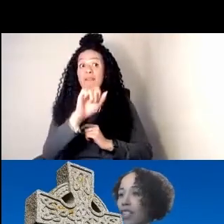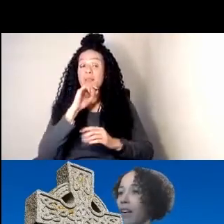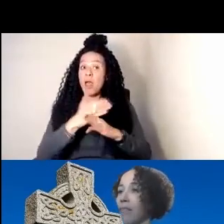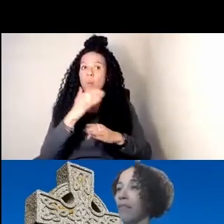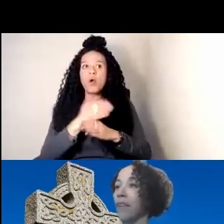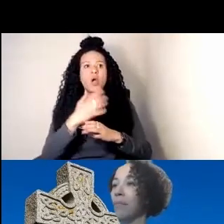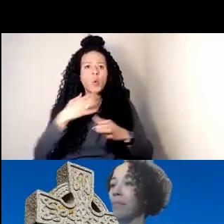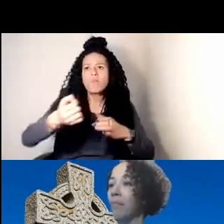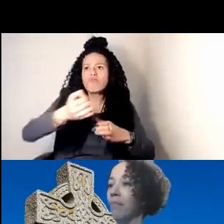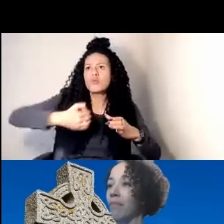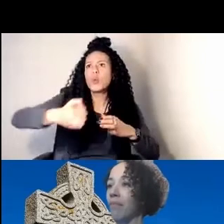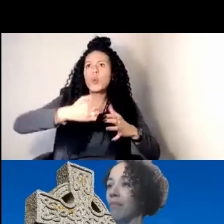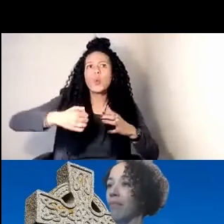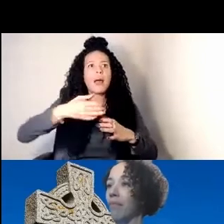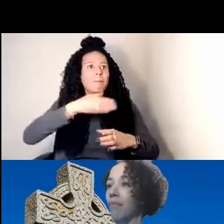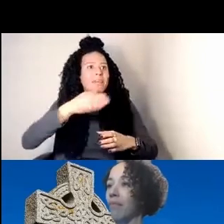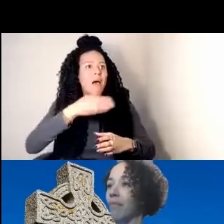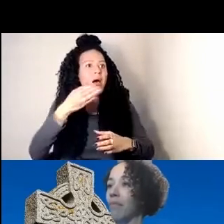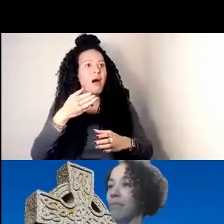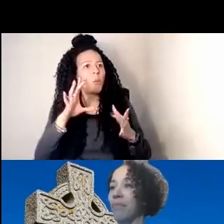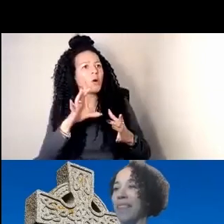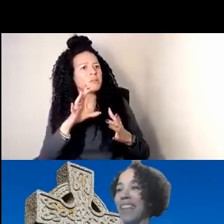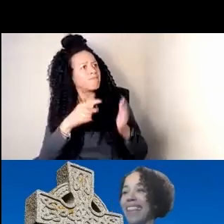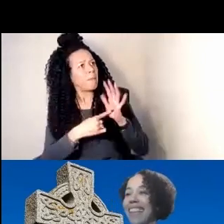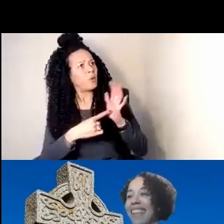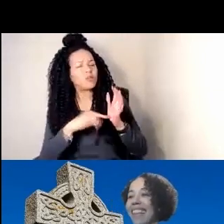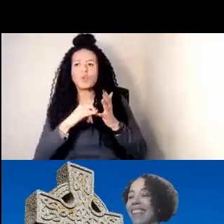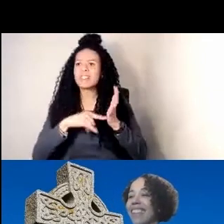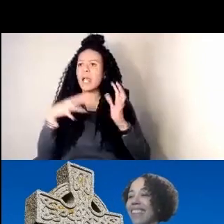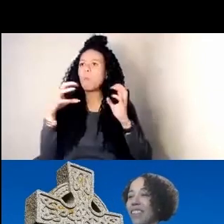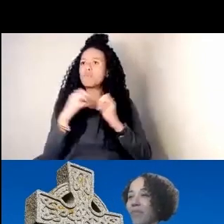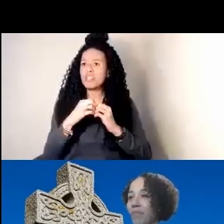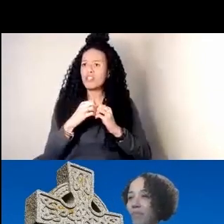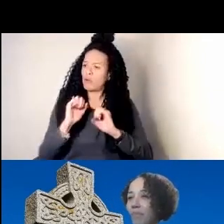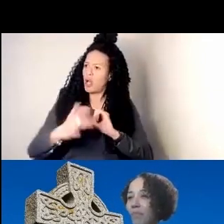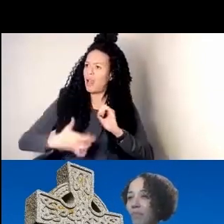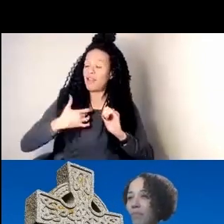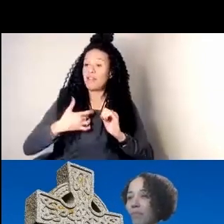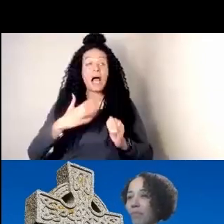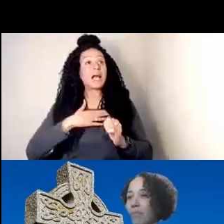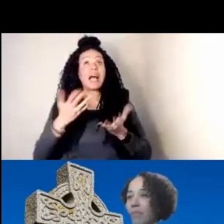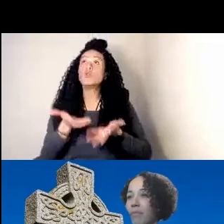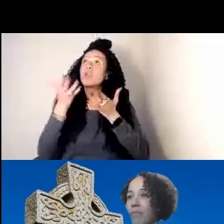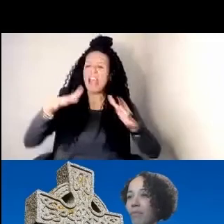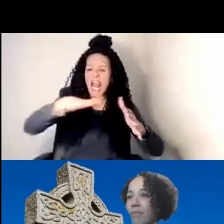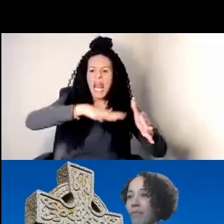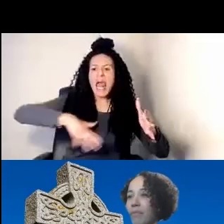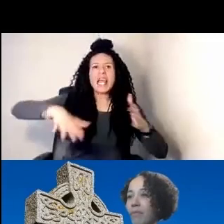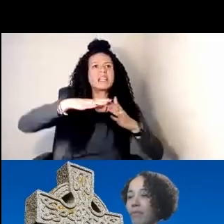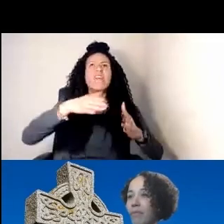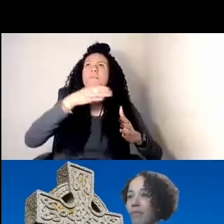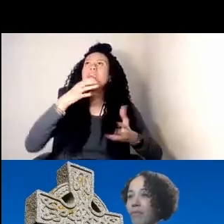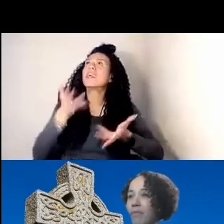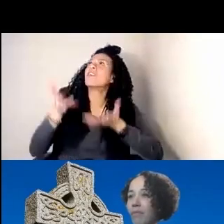her religious life. I'd like to give a lake of beer to God. I'd love